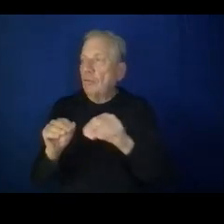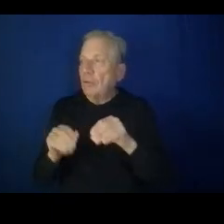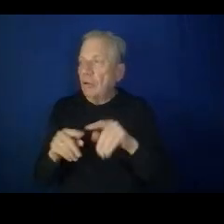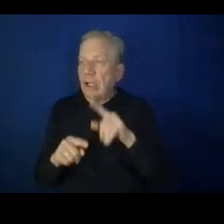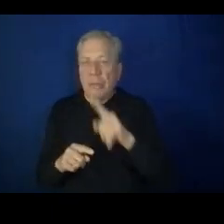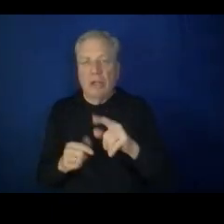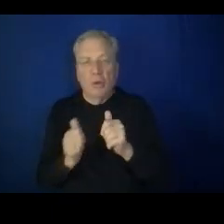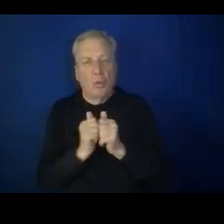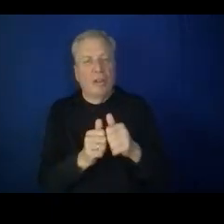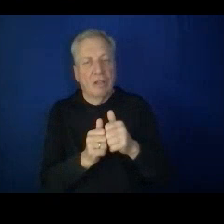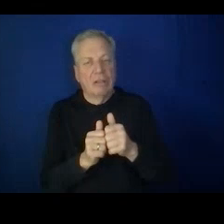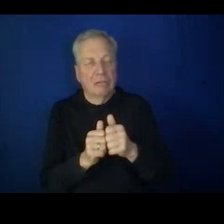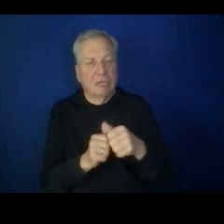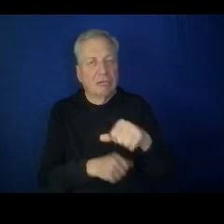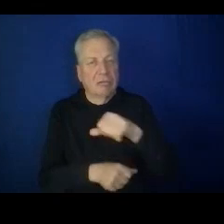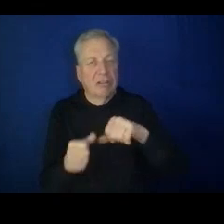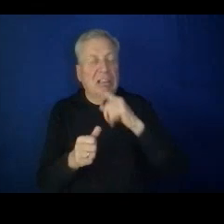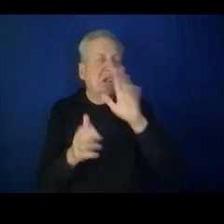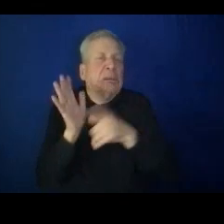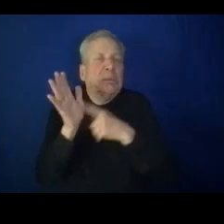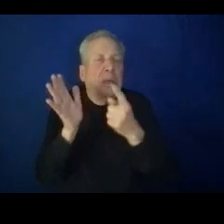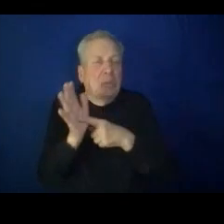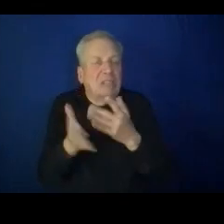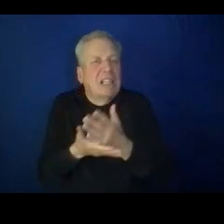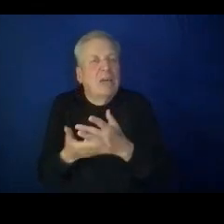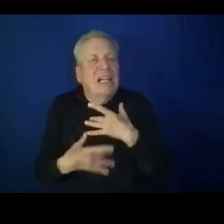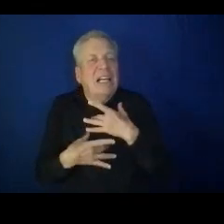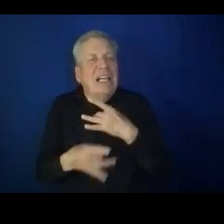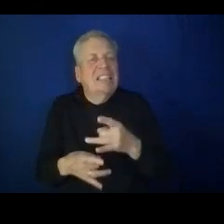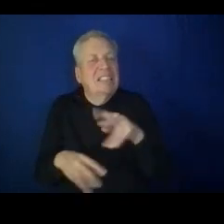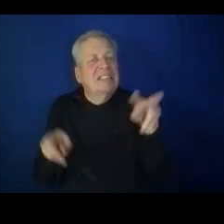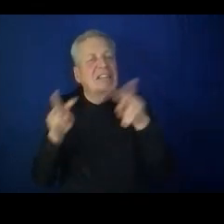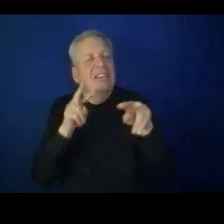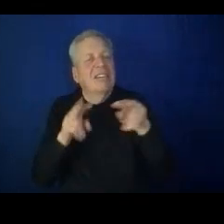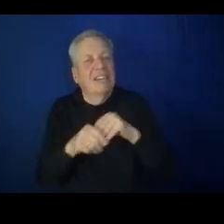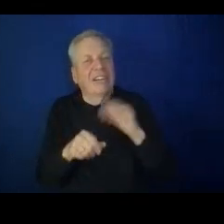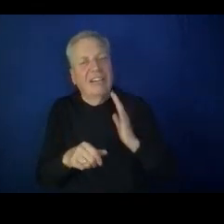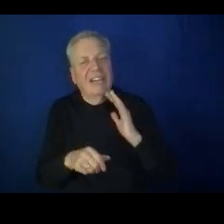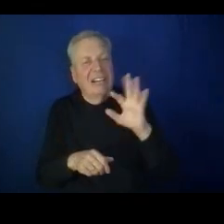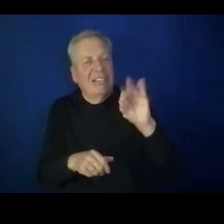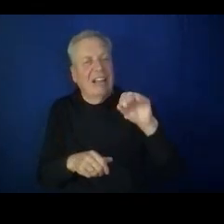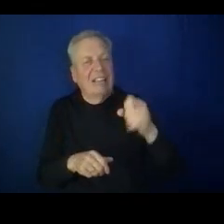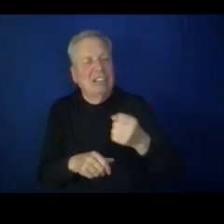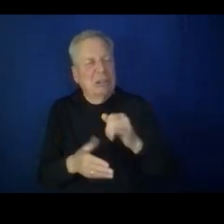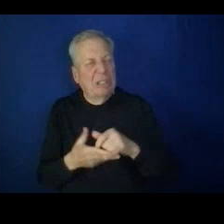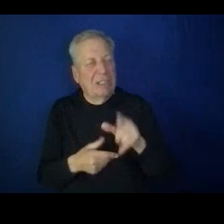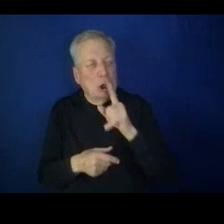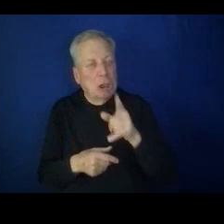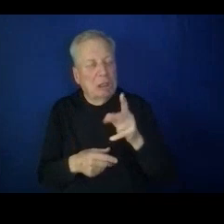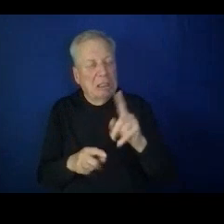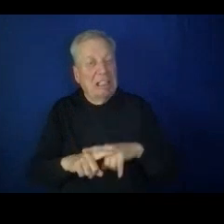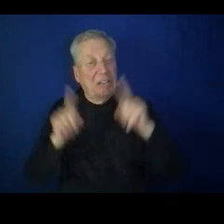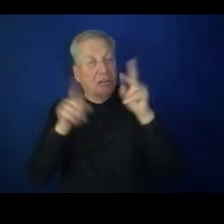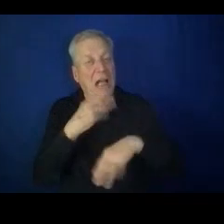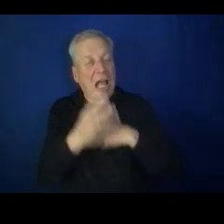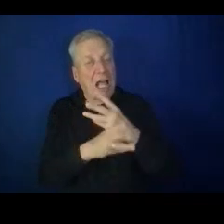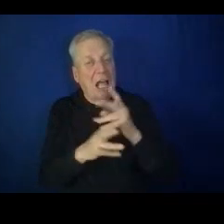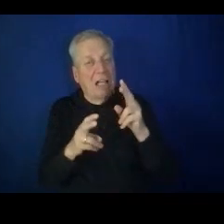each other. Yeah, there's some instances of observations in the late 90s during an unusual winter, but that's really about it.